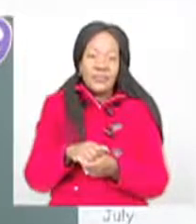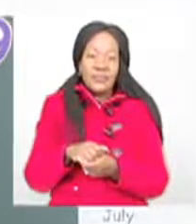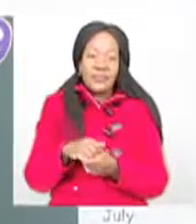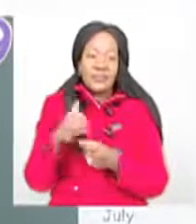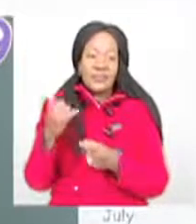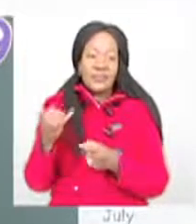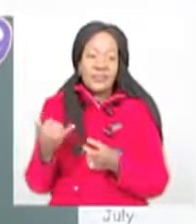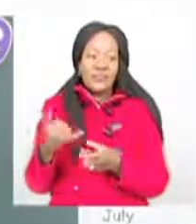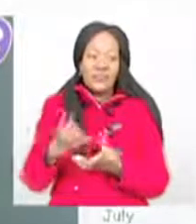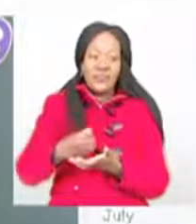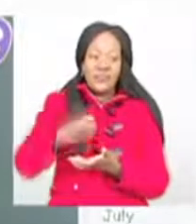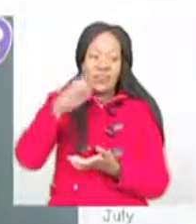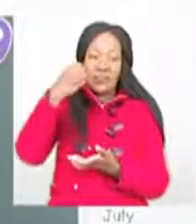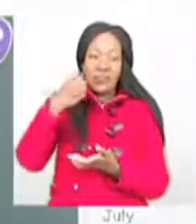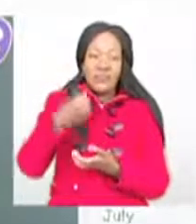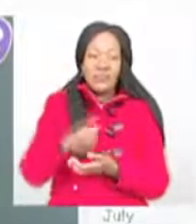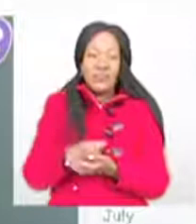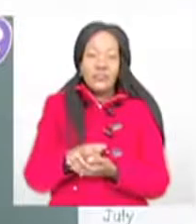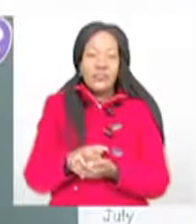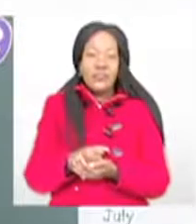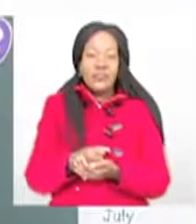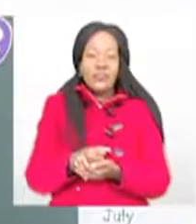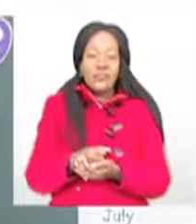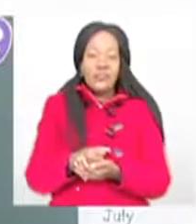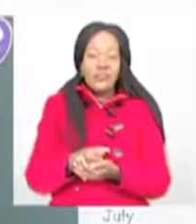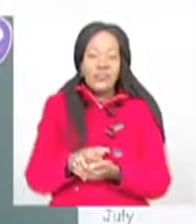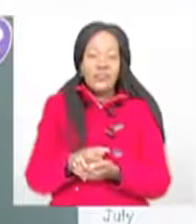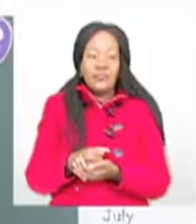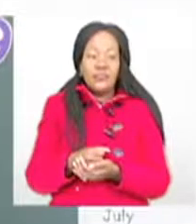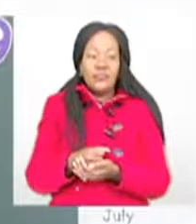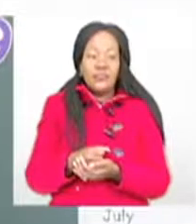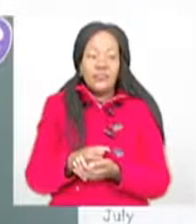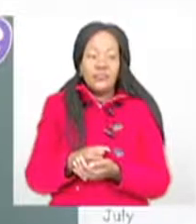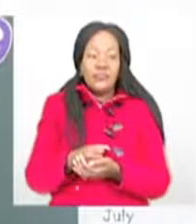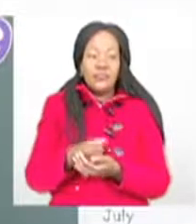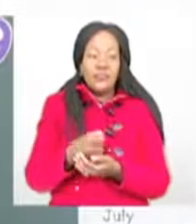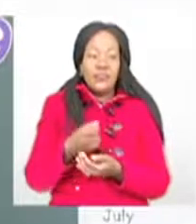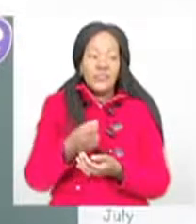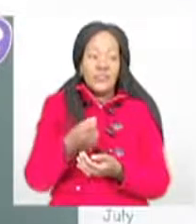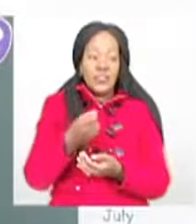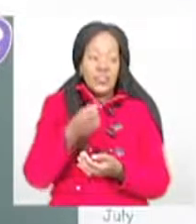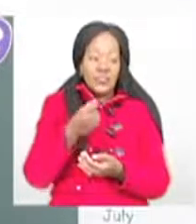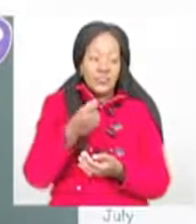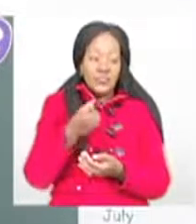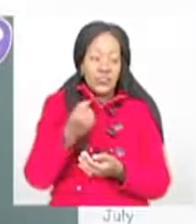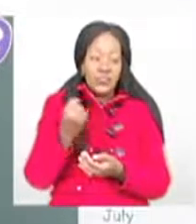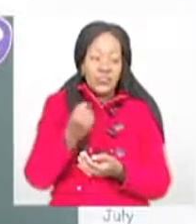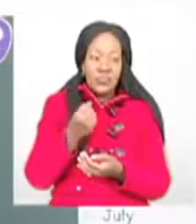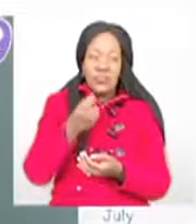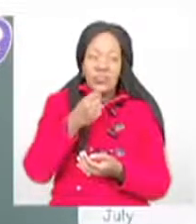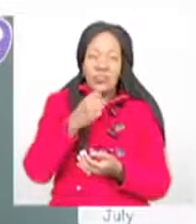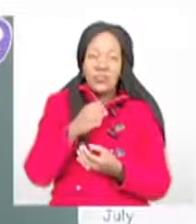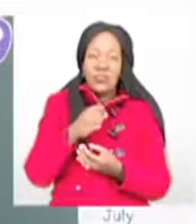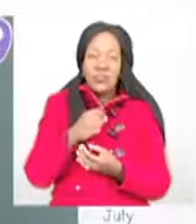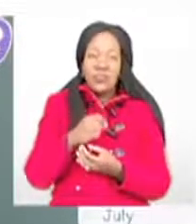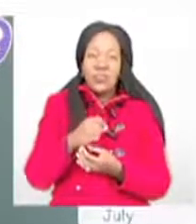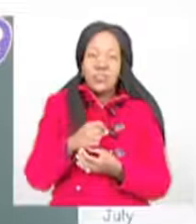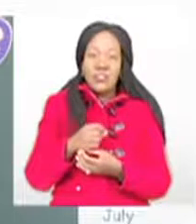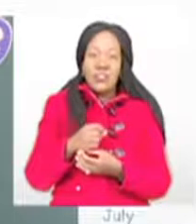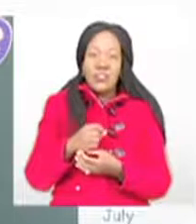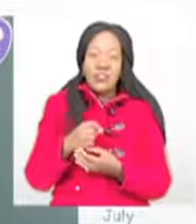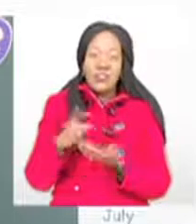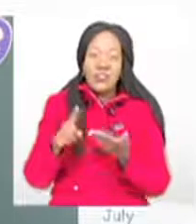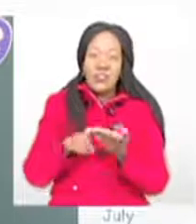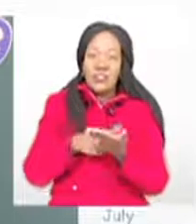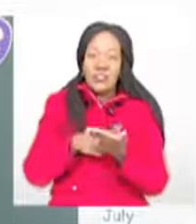jug, I have already mentioned juice, for jam. How do we